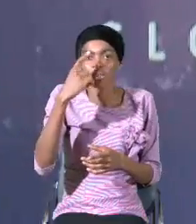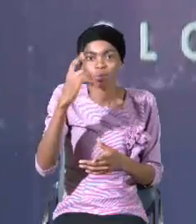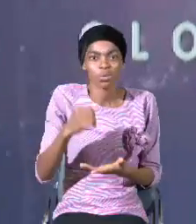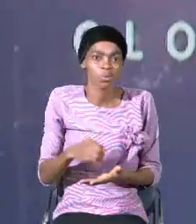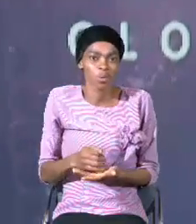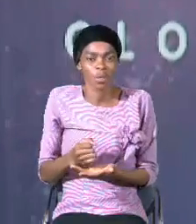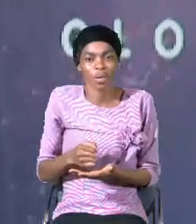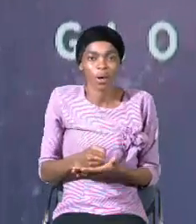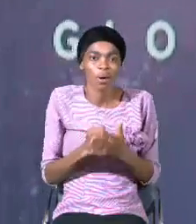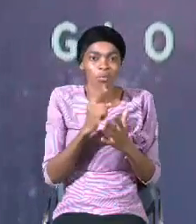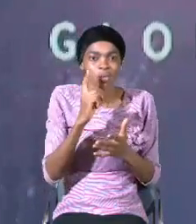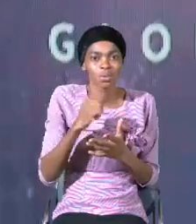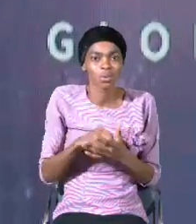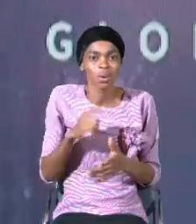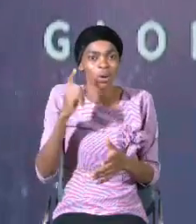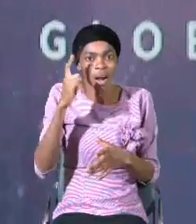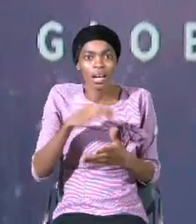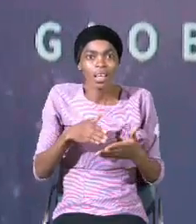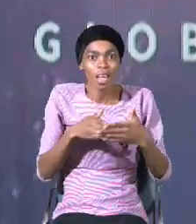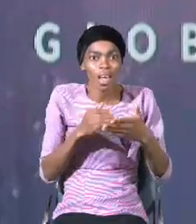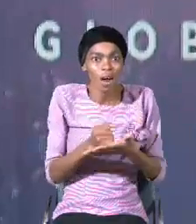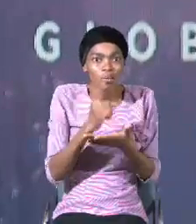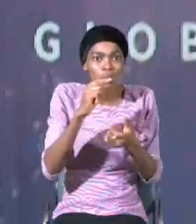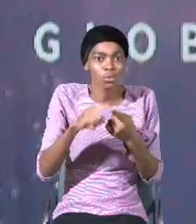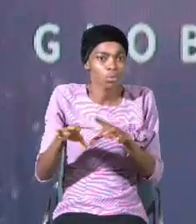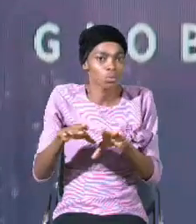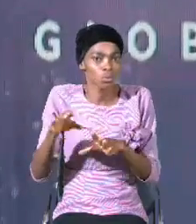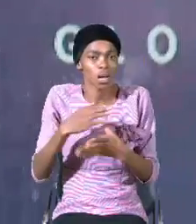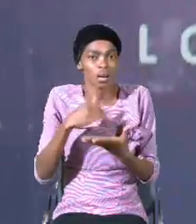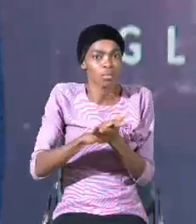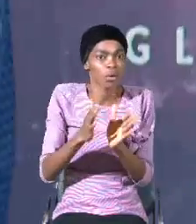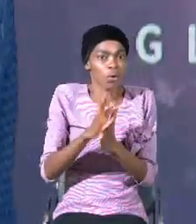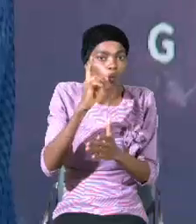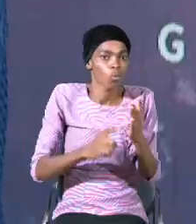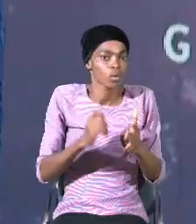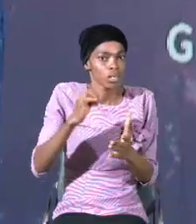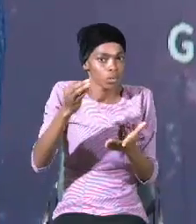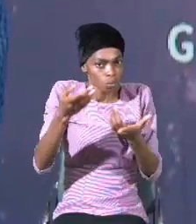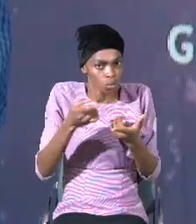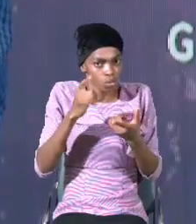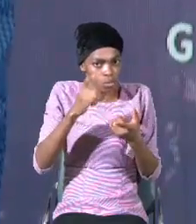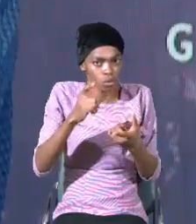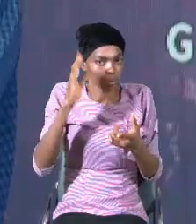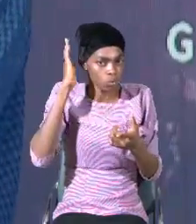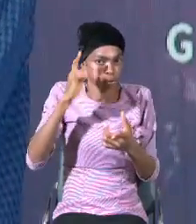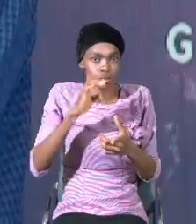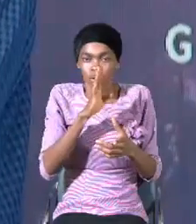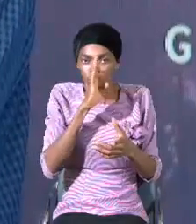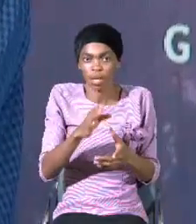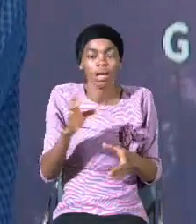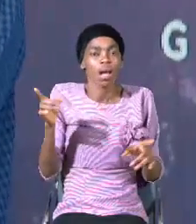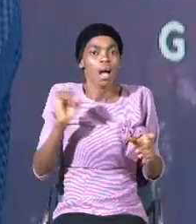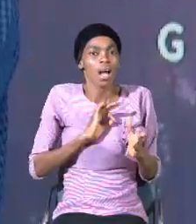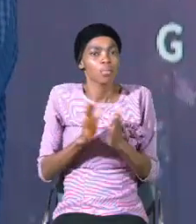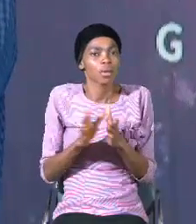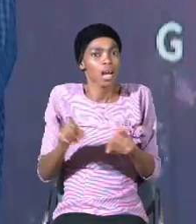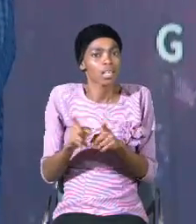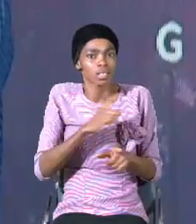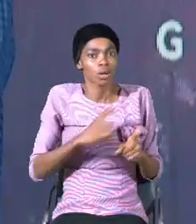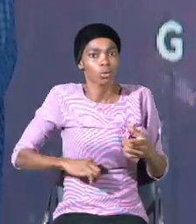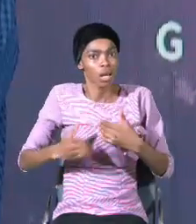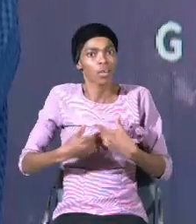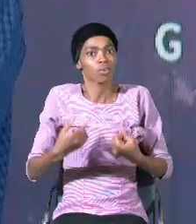be what you ought to be. And I pray as the Lord has come to remodel your life,